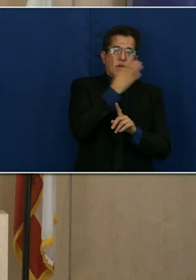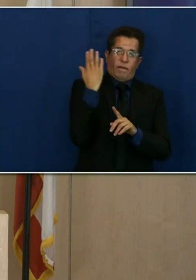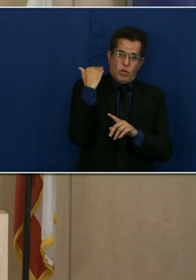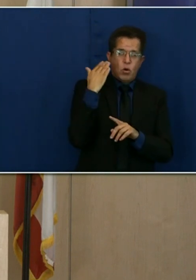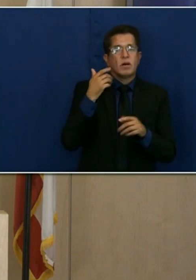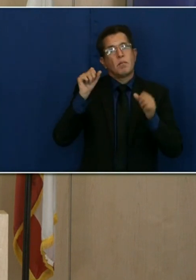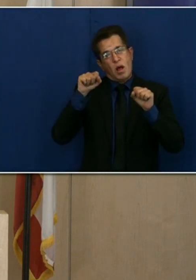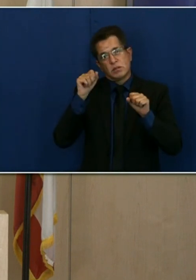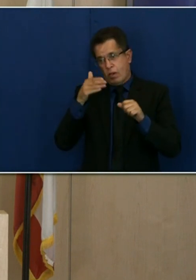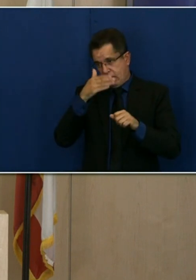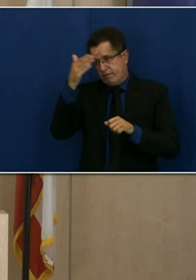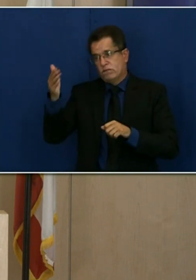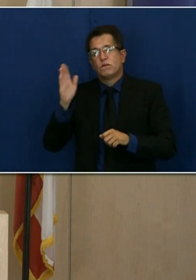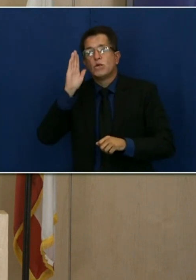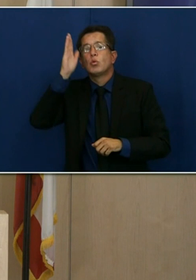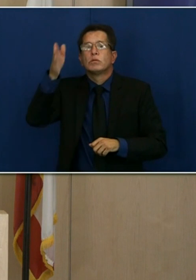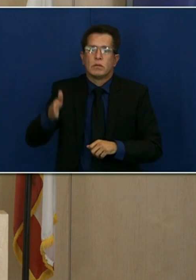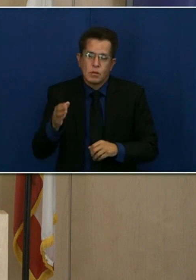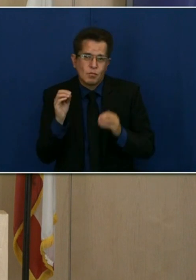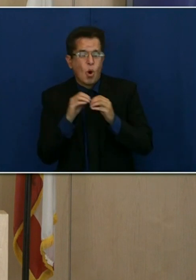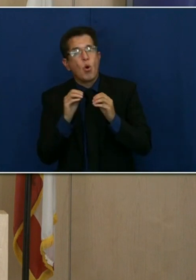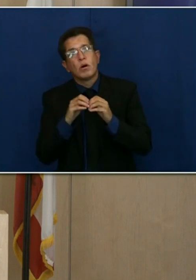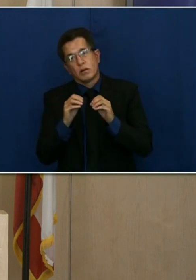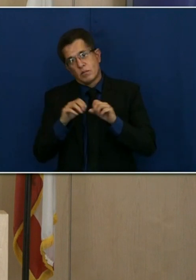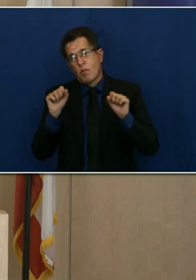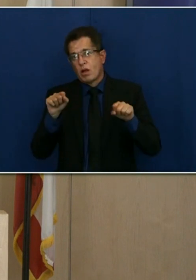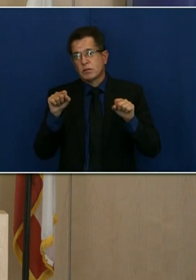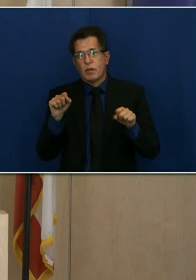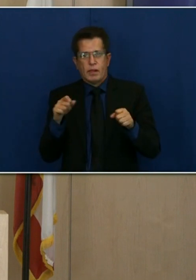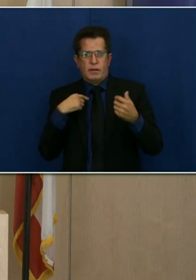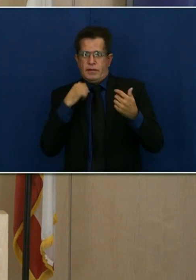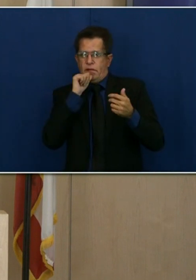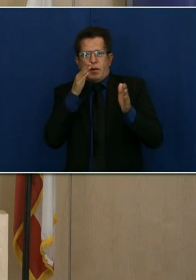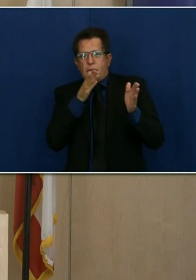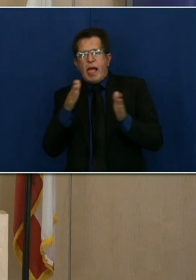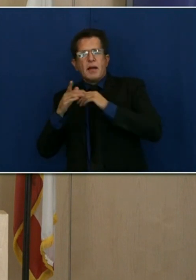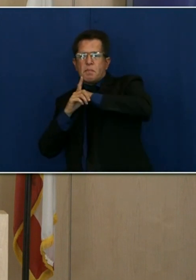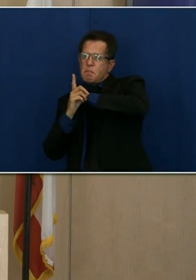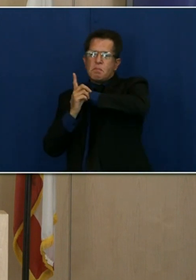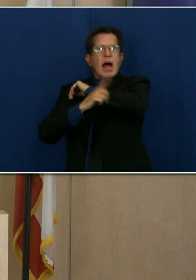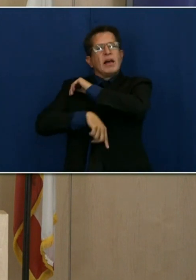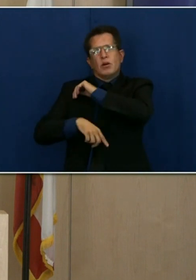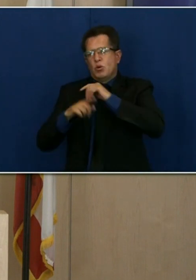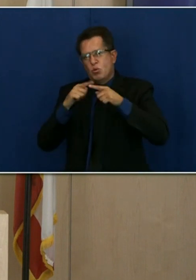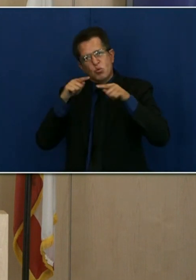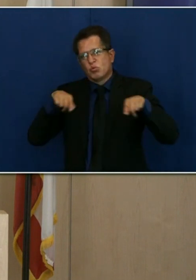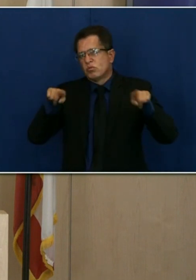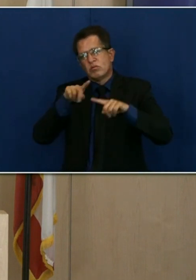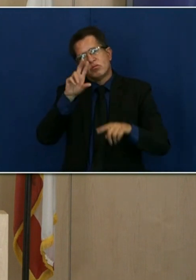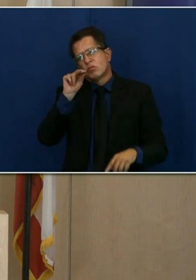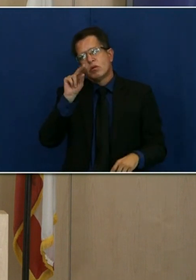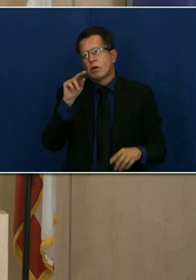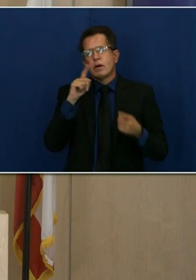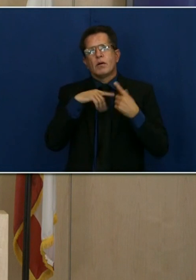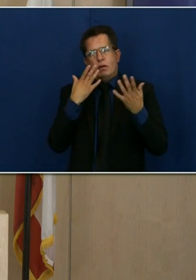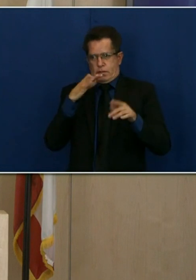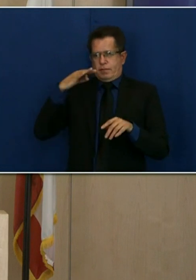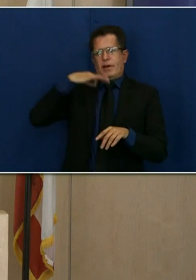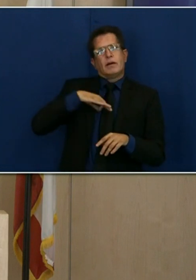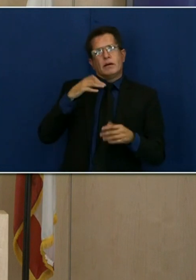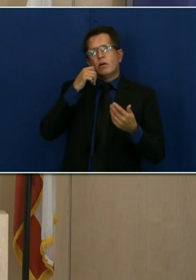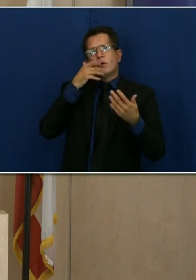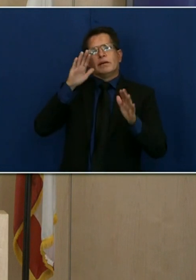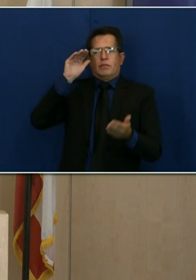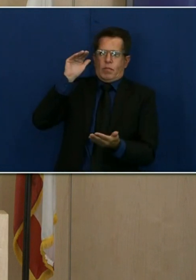potential for more of that in the future. Again, the aim is in no way to be punitive. The aim is that the entire county can benefit from lowering